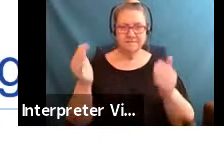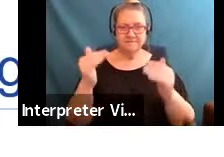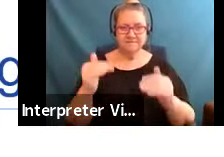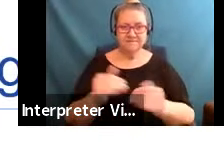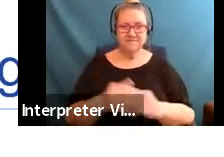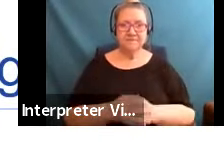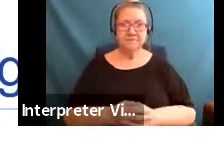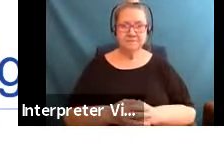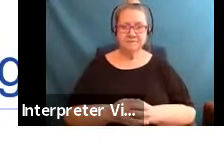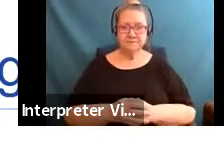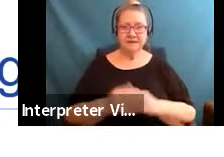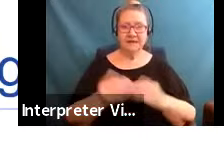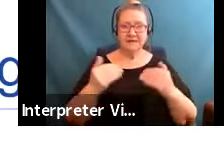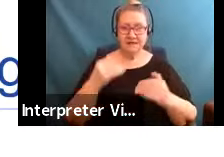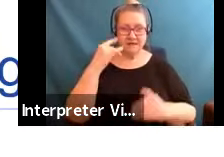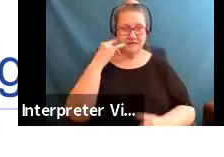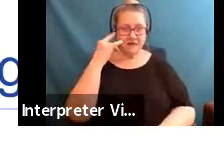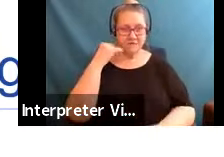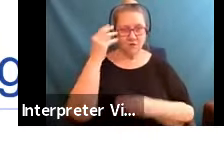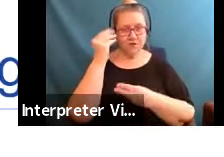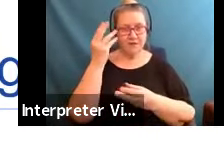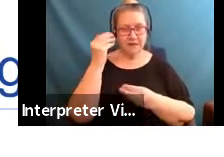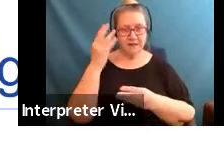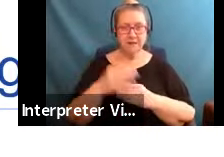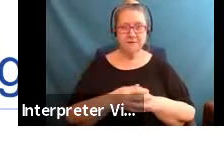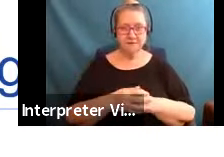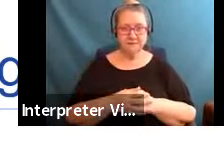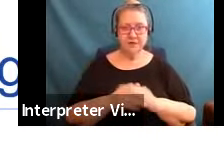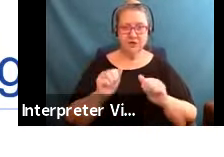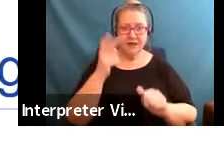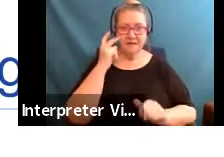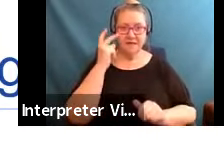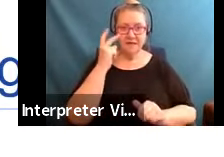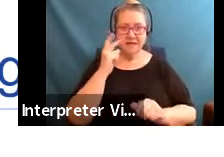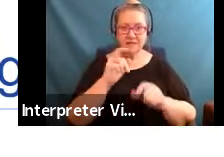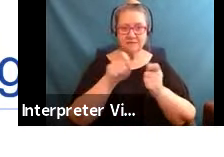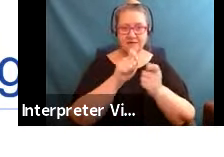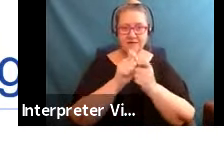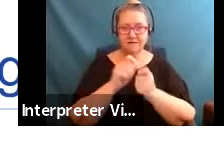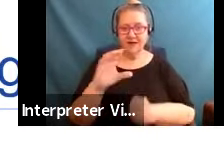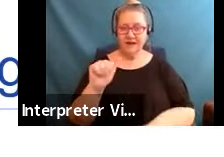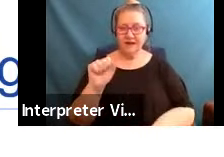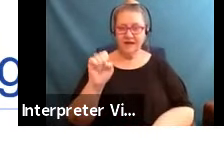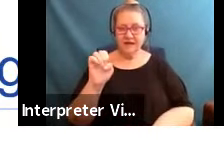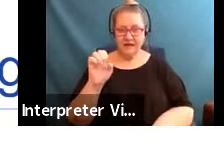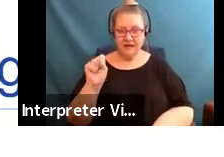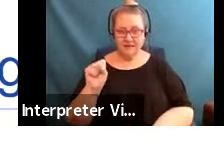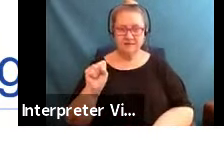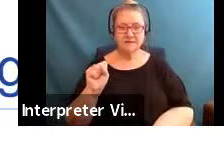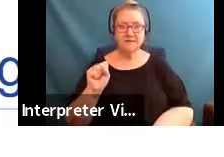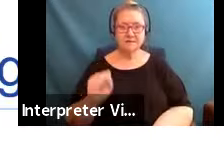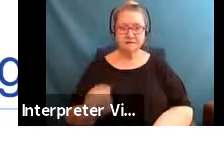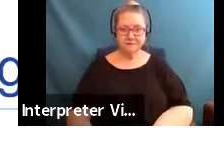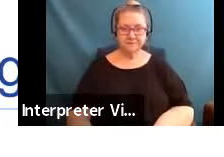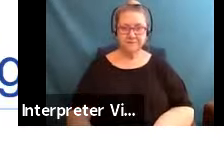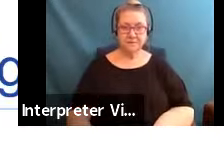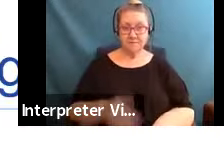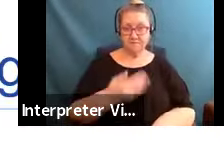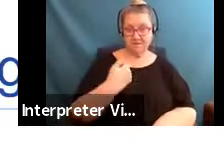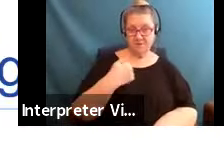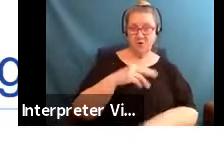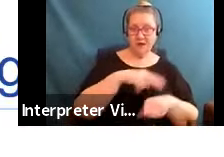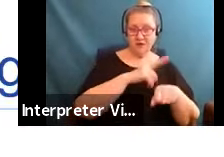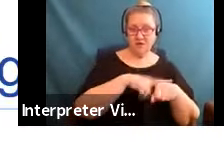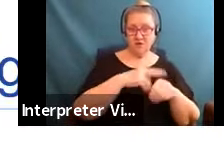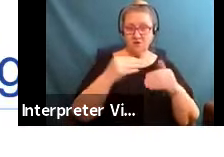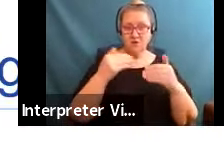So this is actually California data. And again, just to show you as far as the cases, so I was focusing on those others with national data. As far